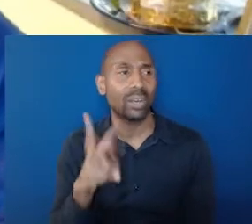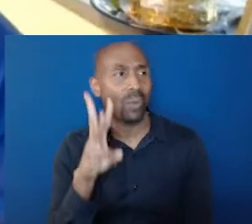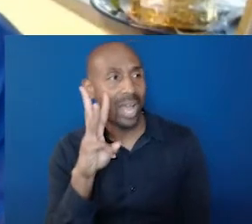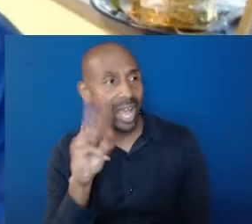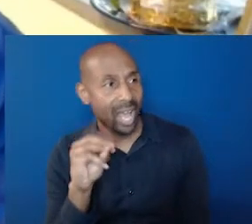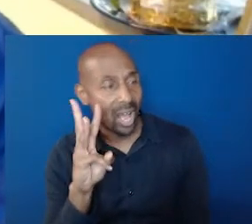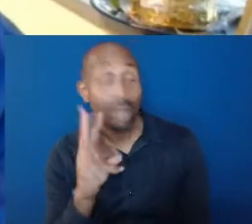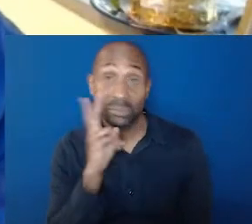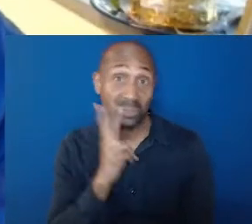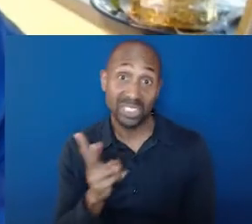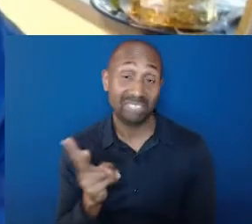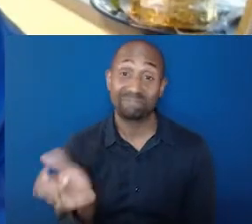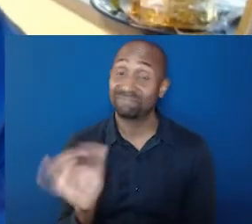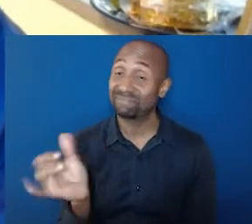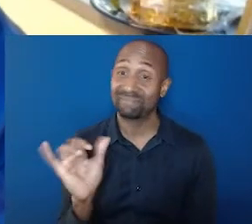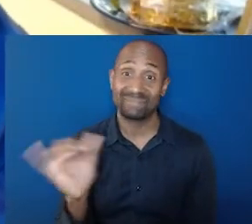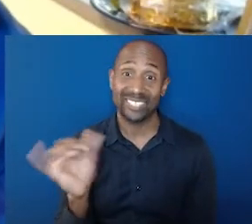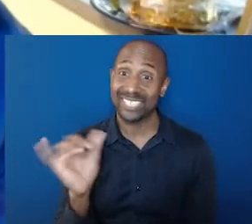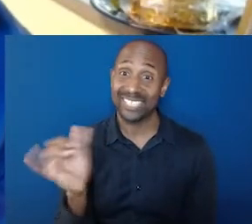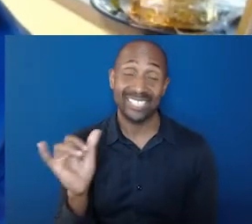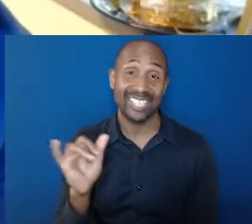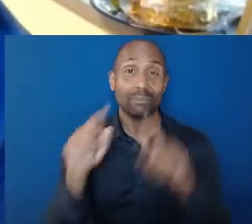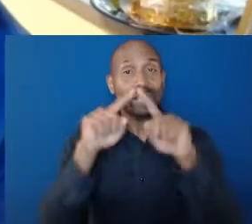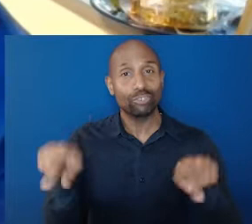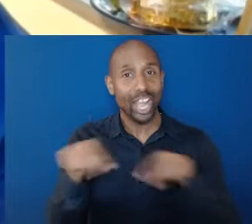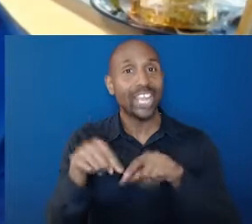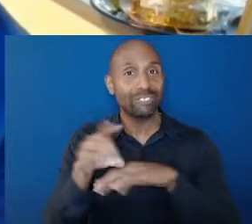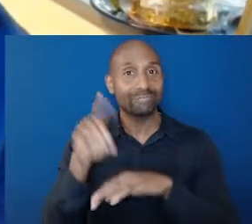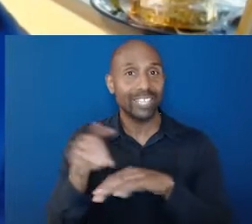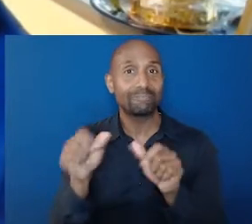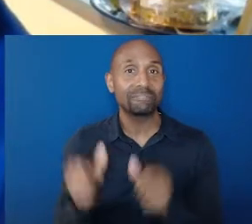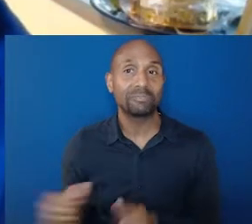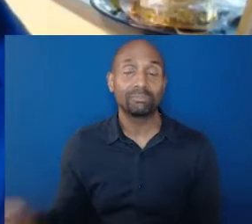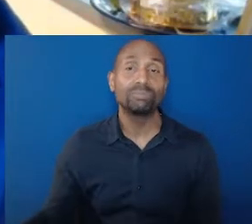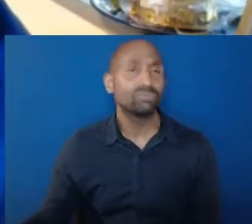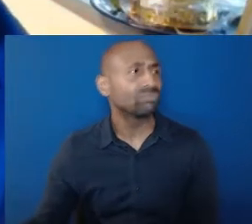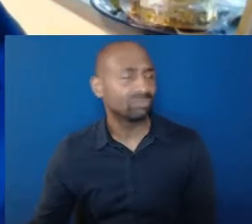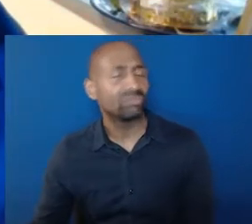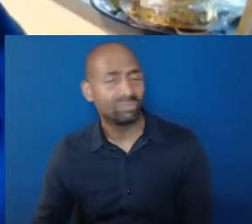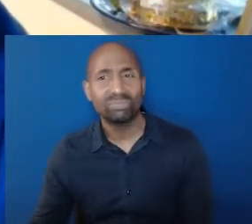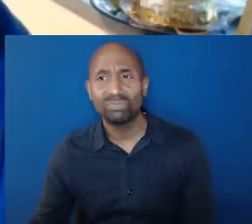And you can see it's the same, you know, it's the triangle. Mm-hmm. And